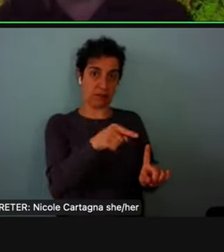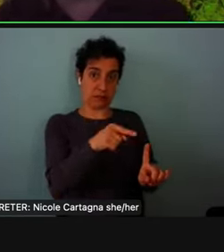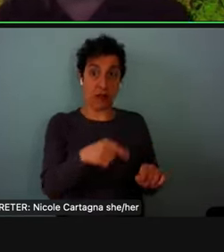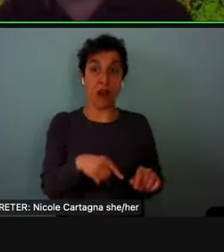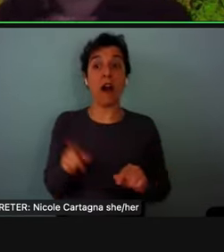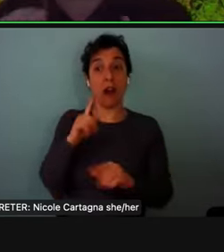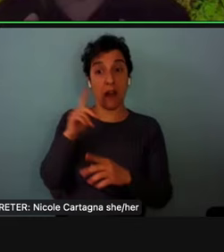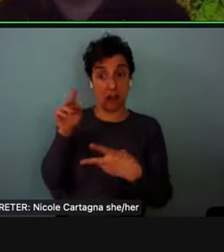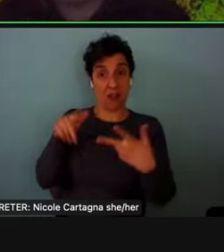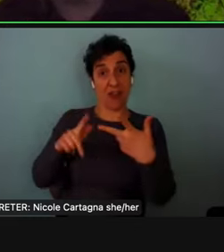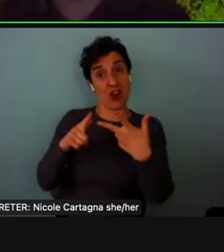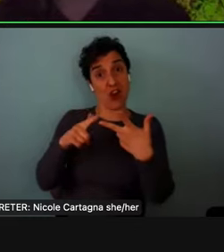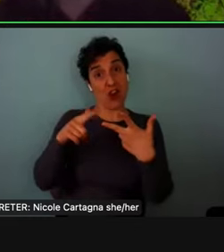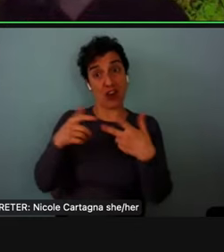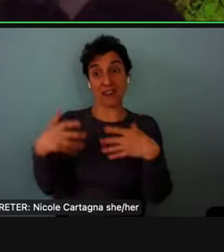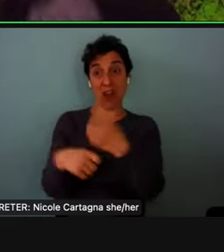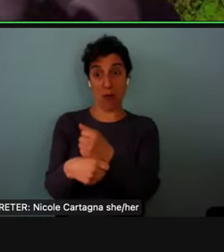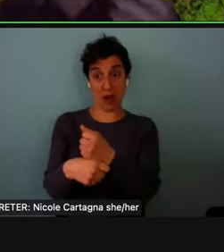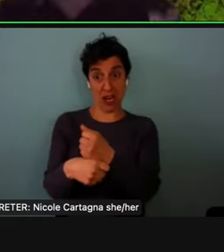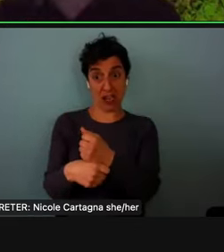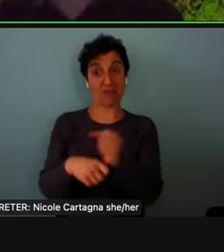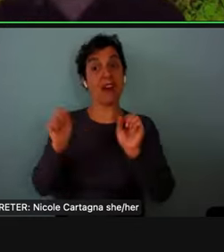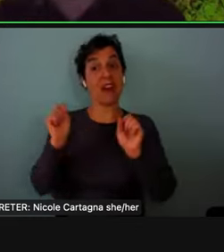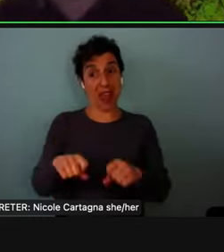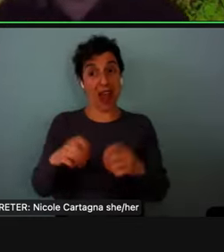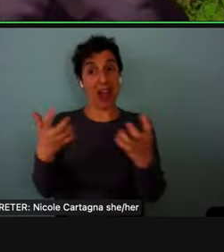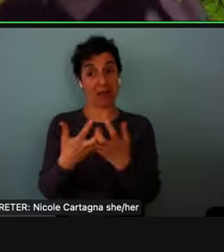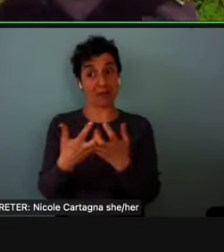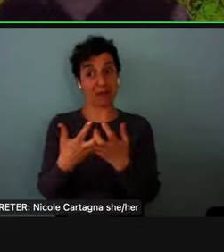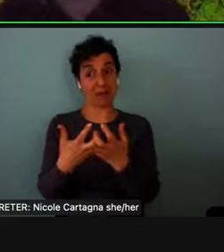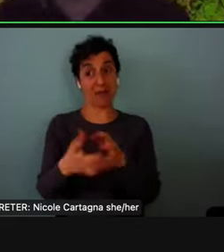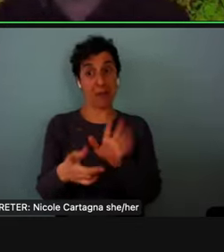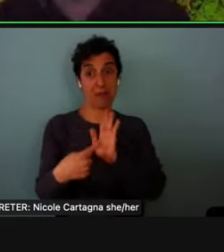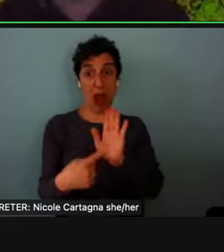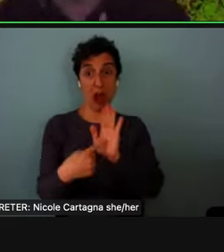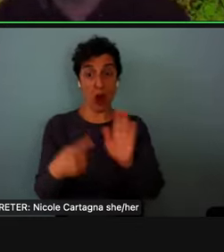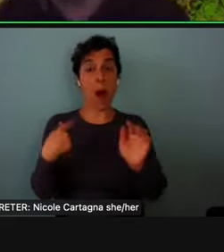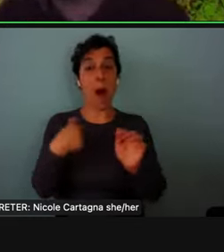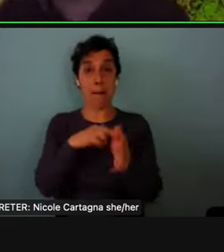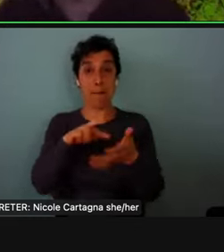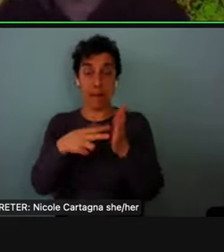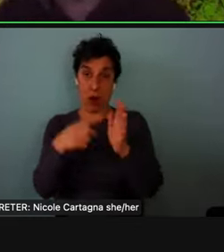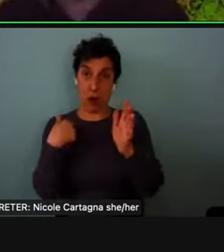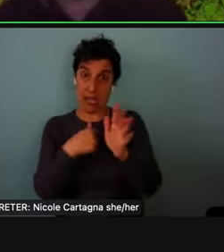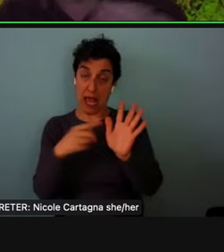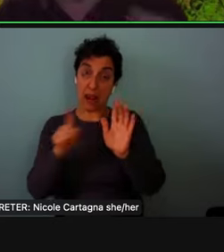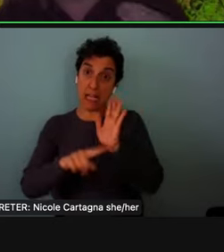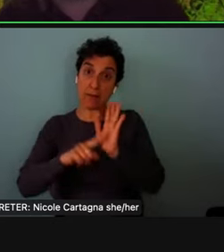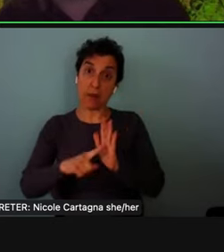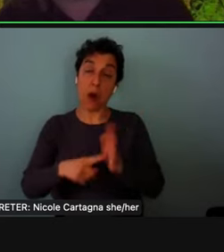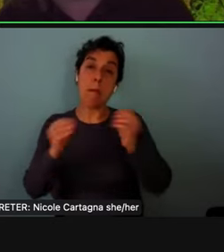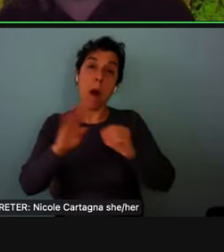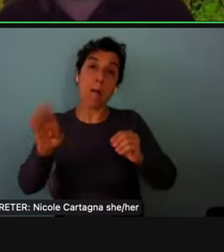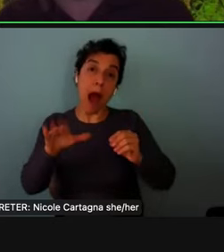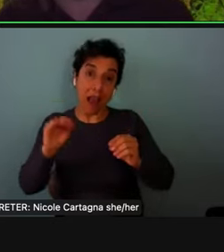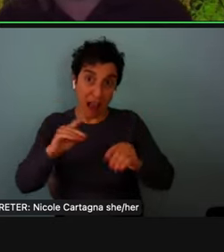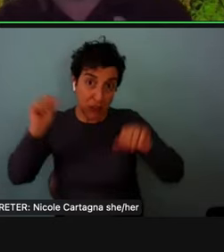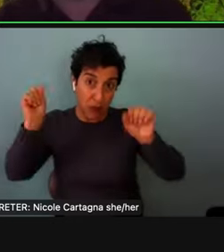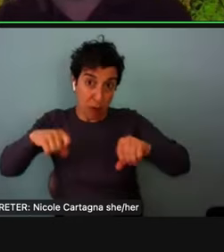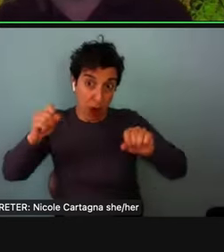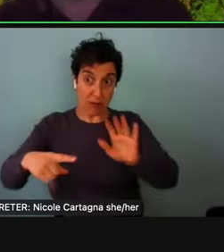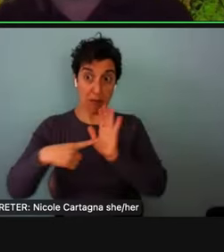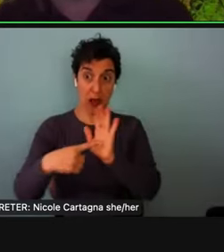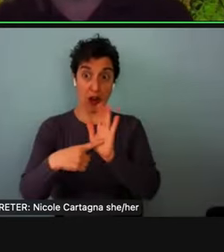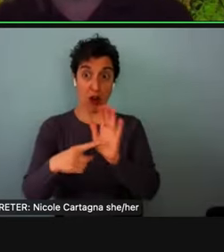automatically fit neuromass models. This allows us to explore more biologically plausible models by allowing each cortical region to